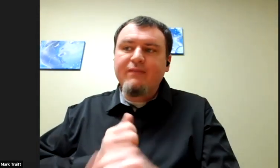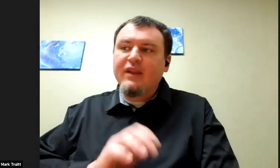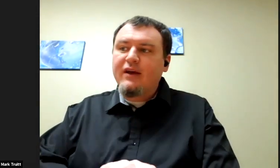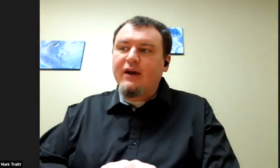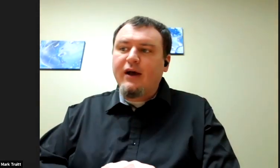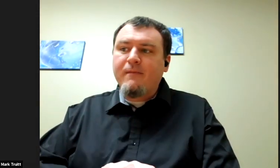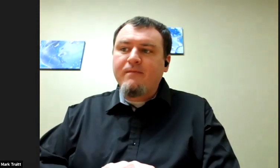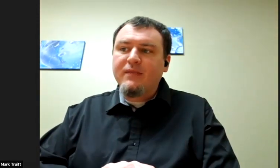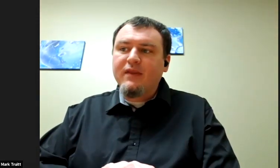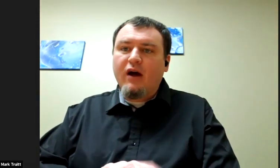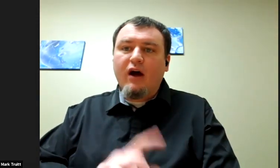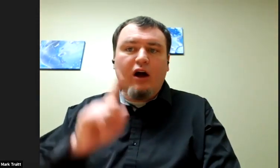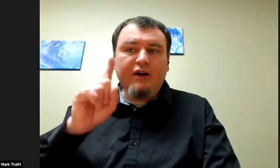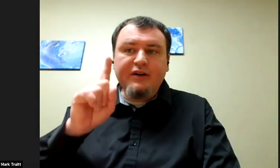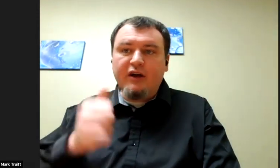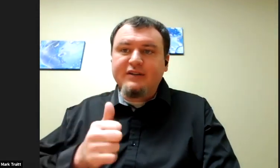supportive.